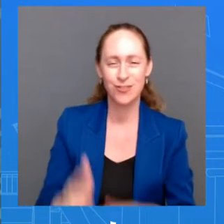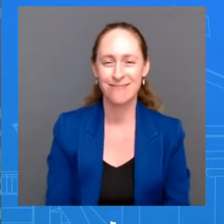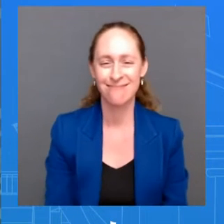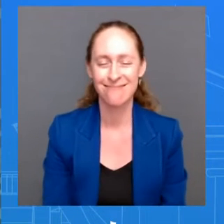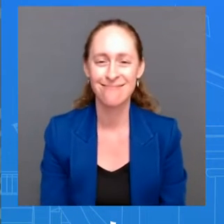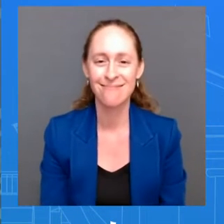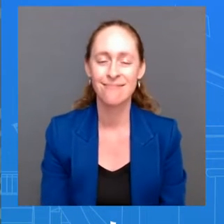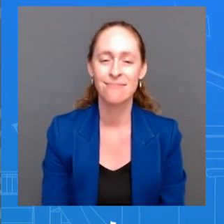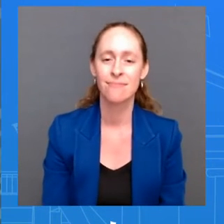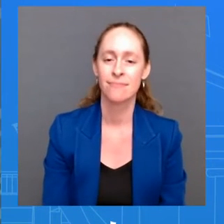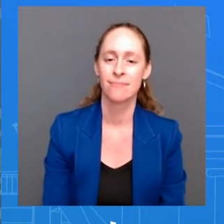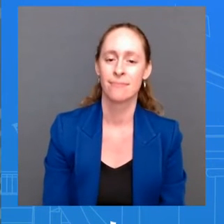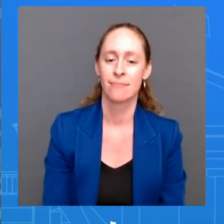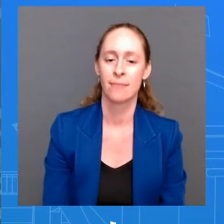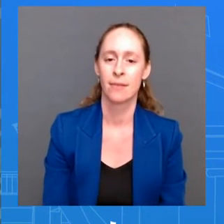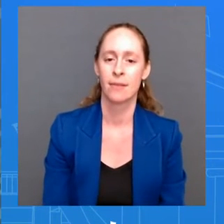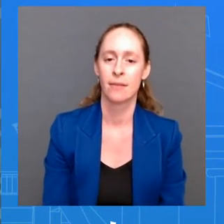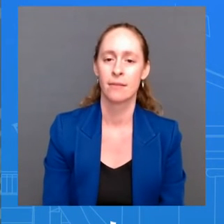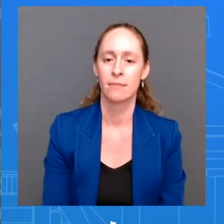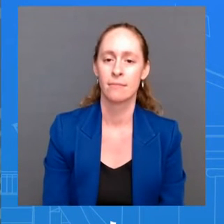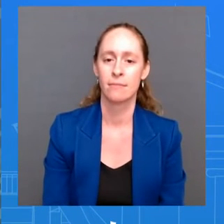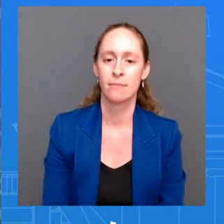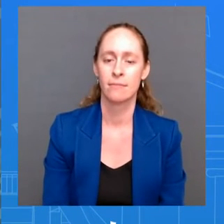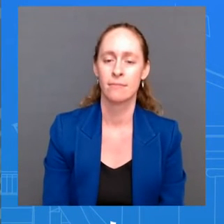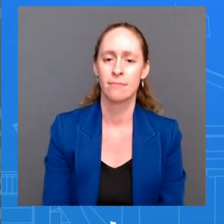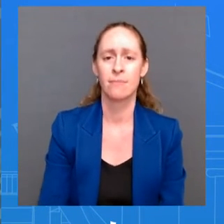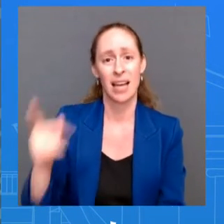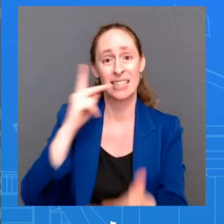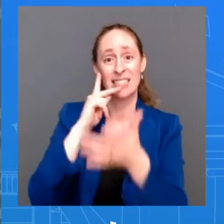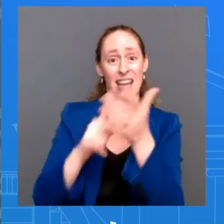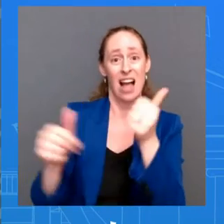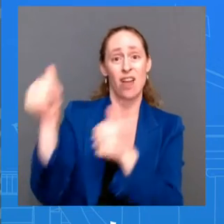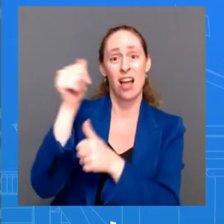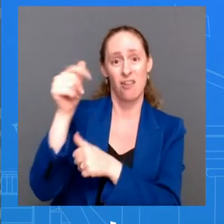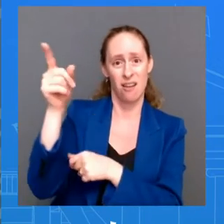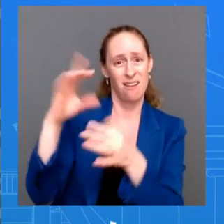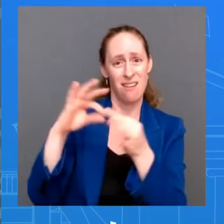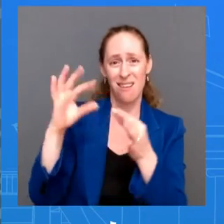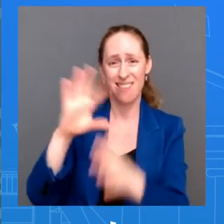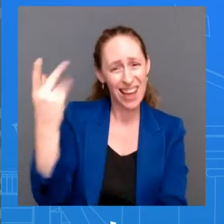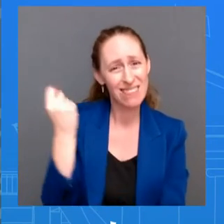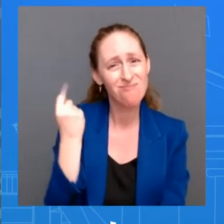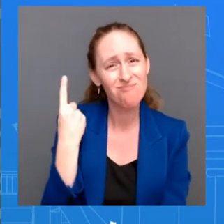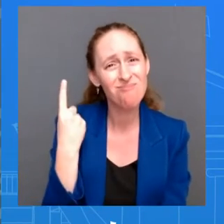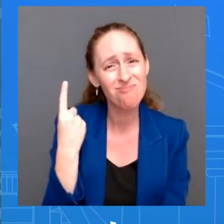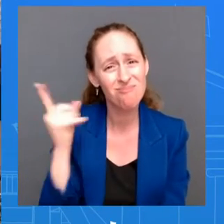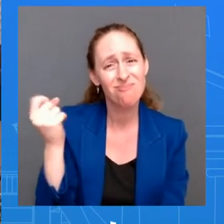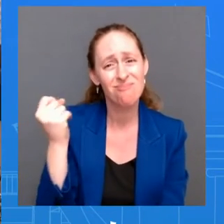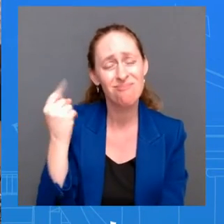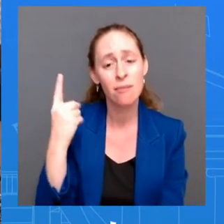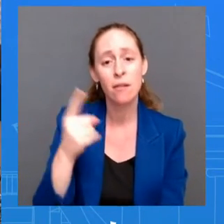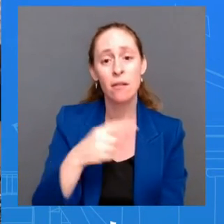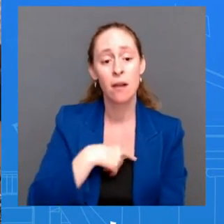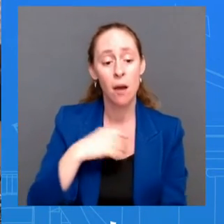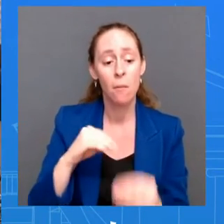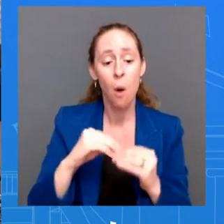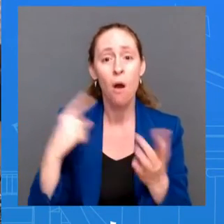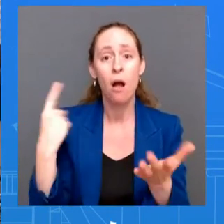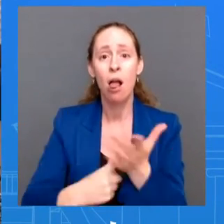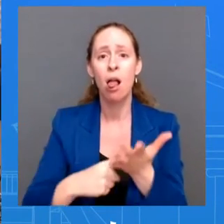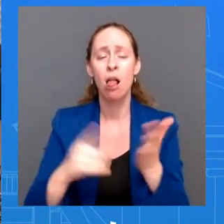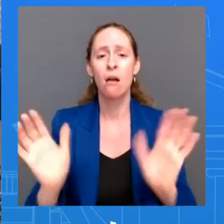we expect conversations and negotiations to continue. I'm just not going to say much more from here. I just wanted to ask about some of the details